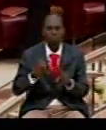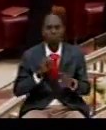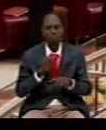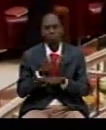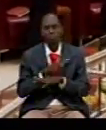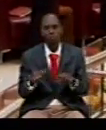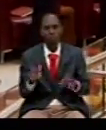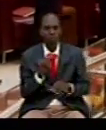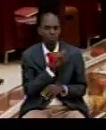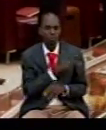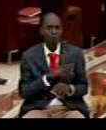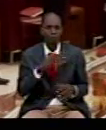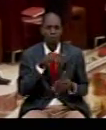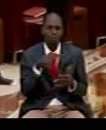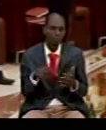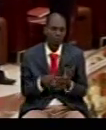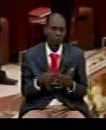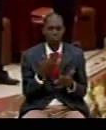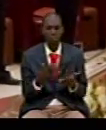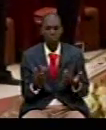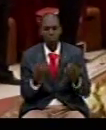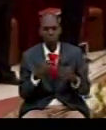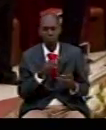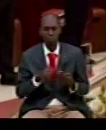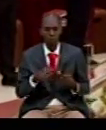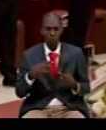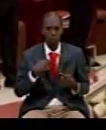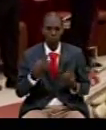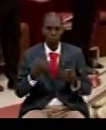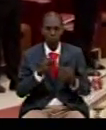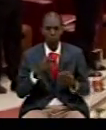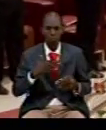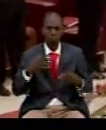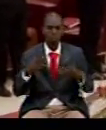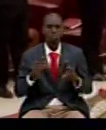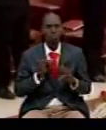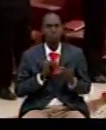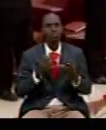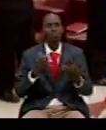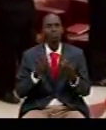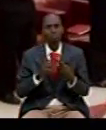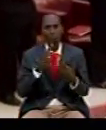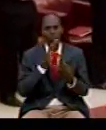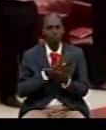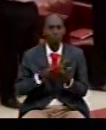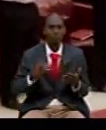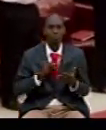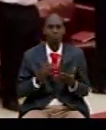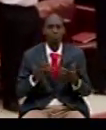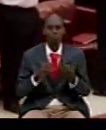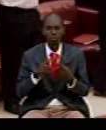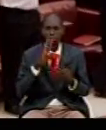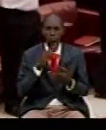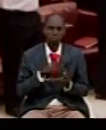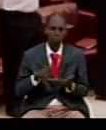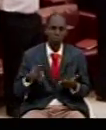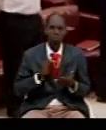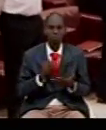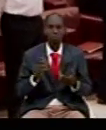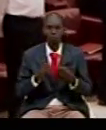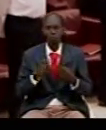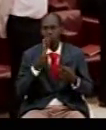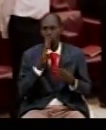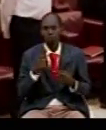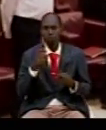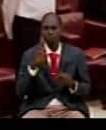these unclean things coming to me, coming my way. I want to be clean. I want to be pure. I want to be